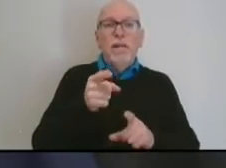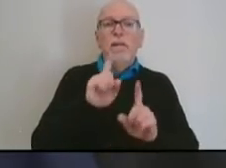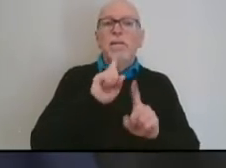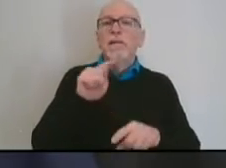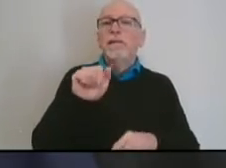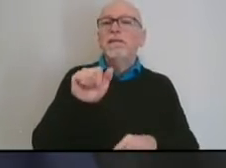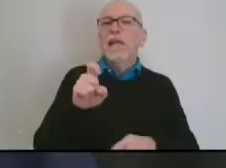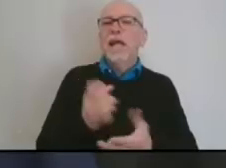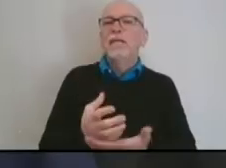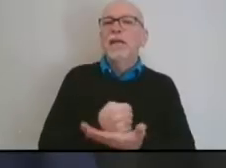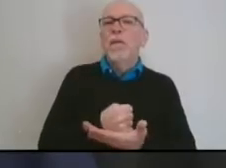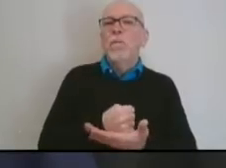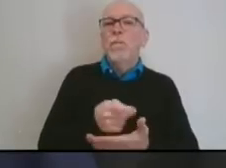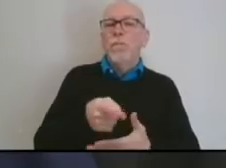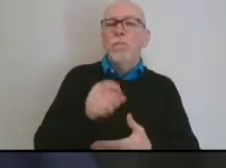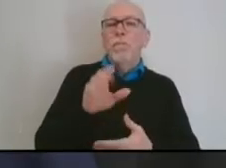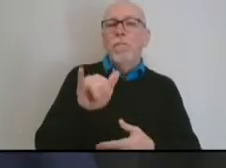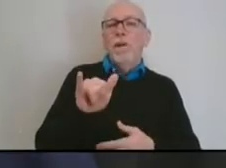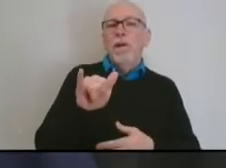income by